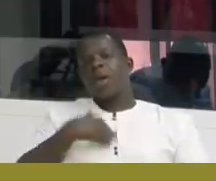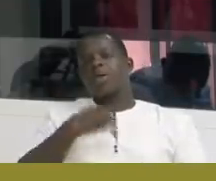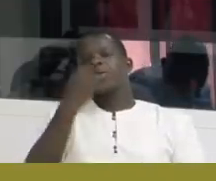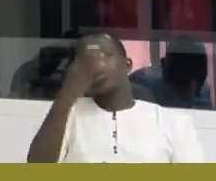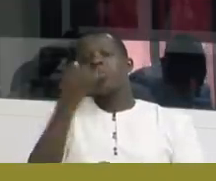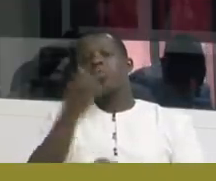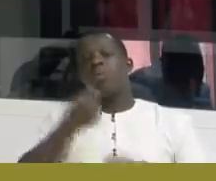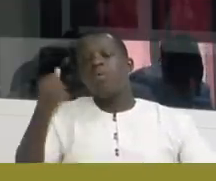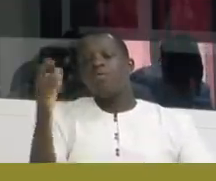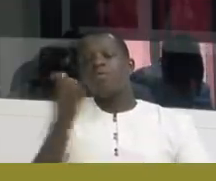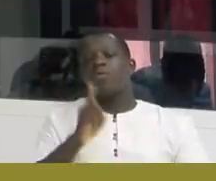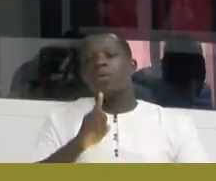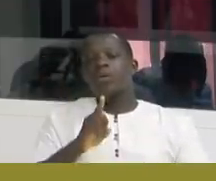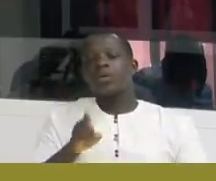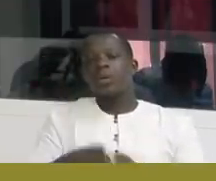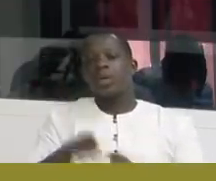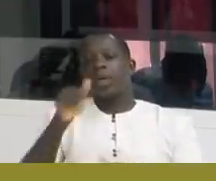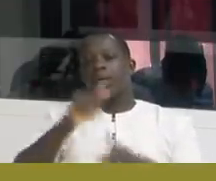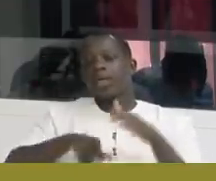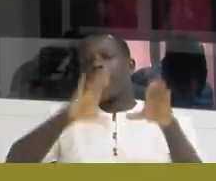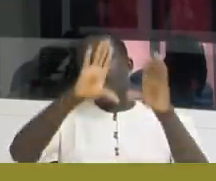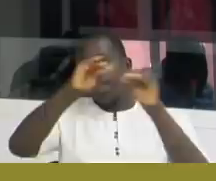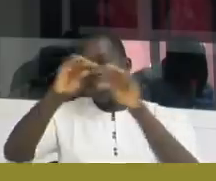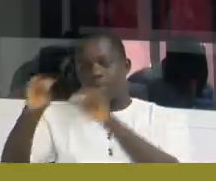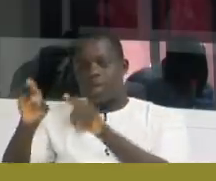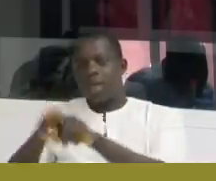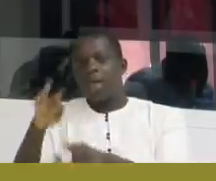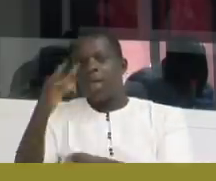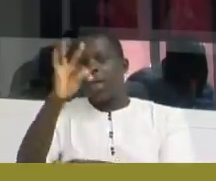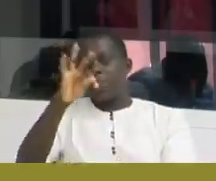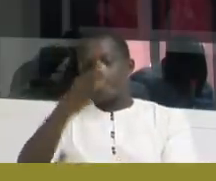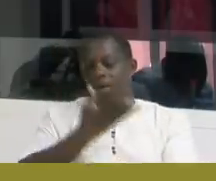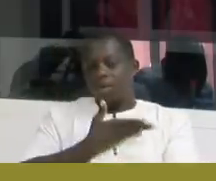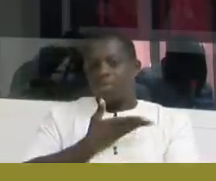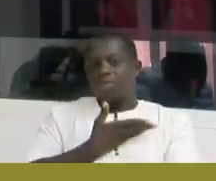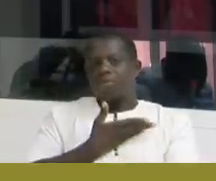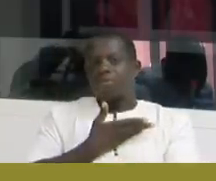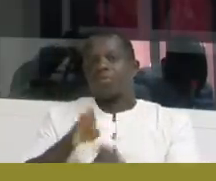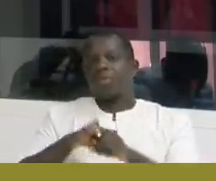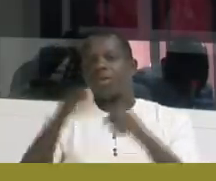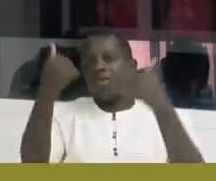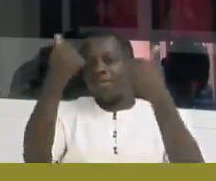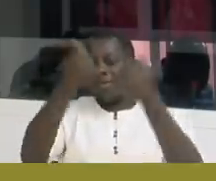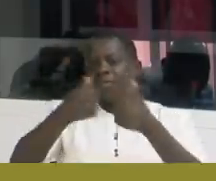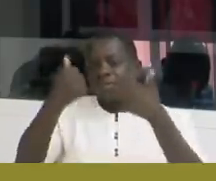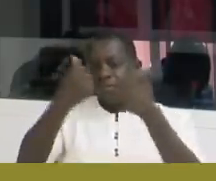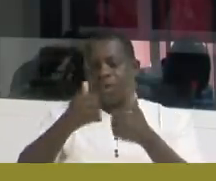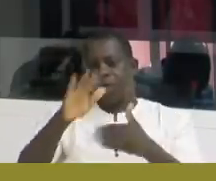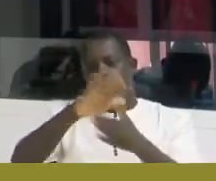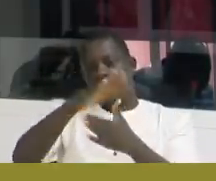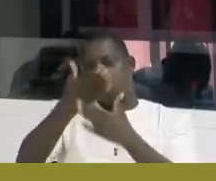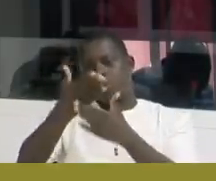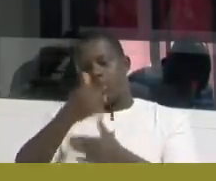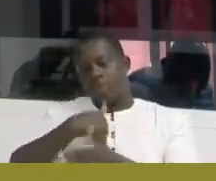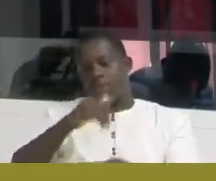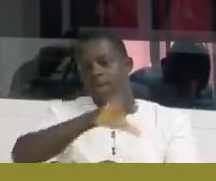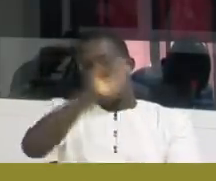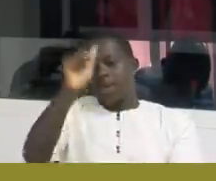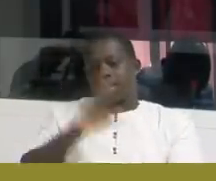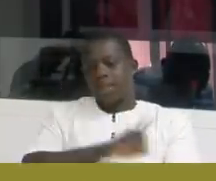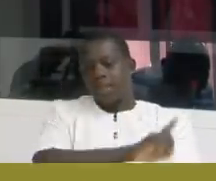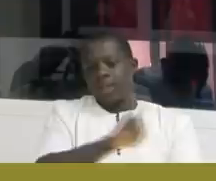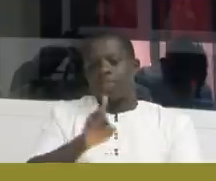what? He said, in the event, if there was going to be fighting between me and them, they